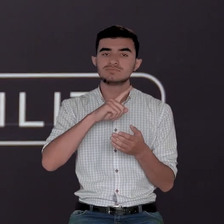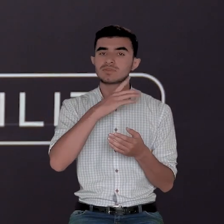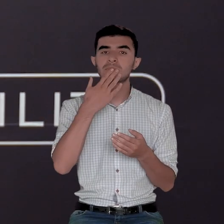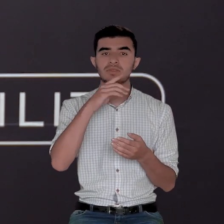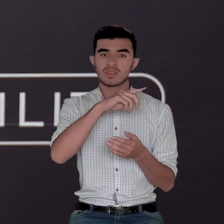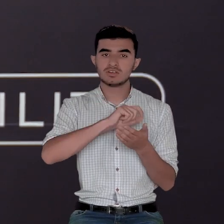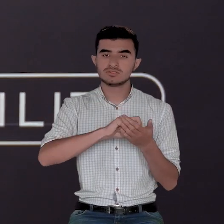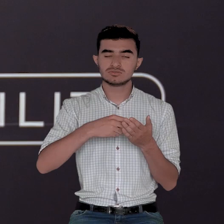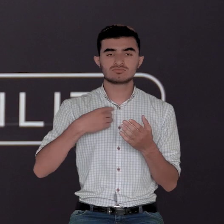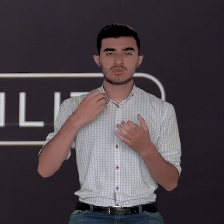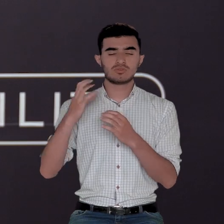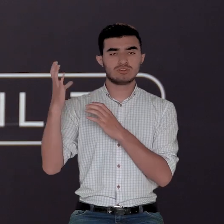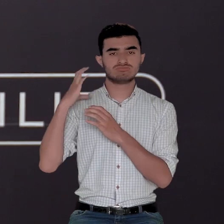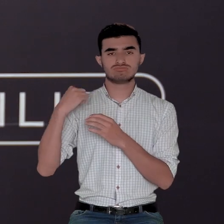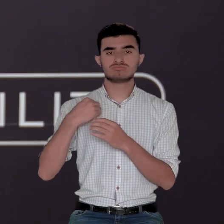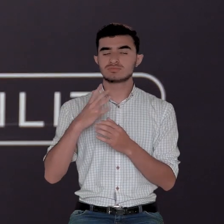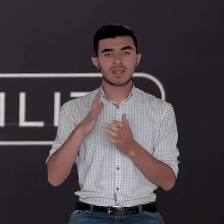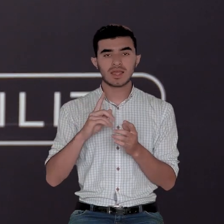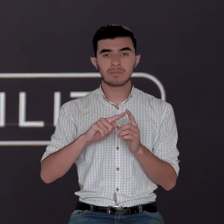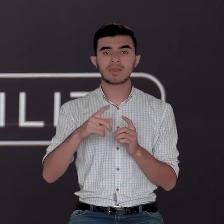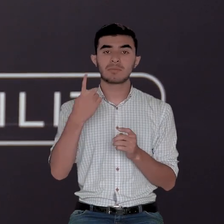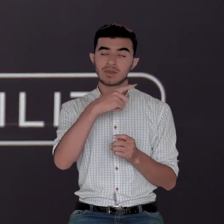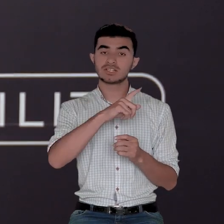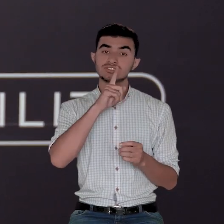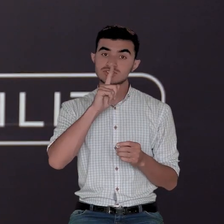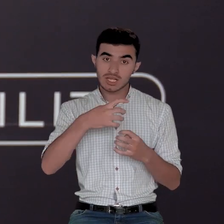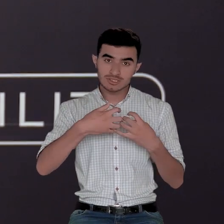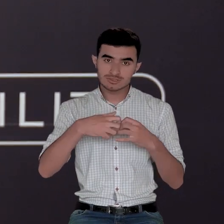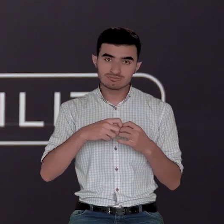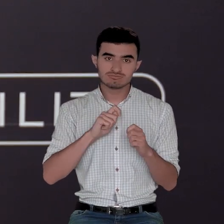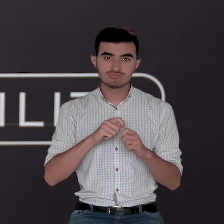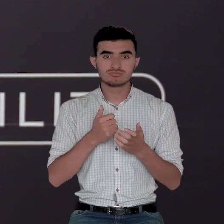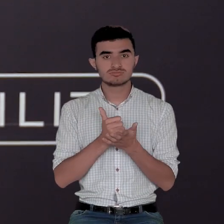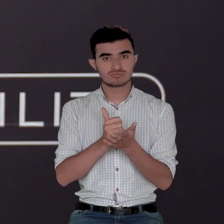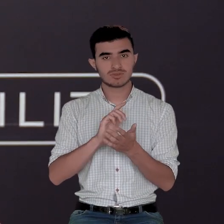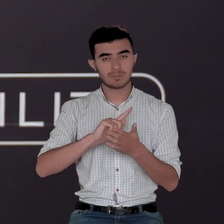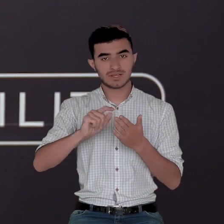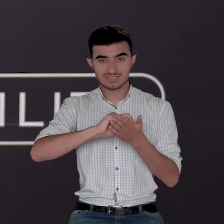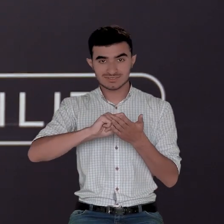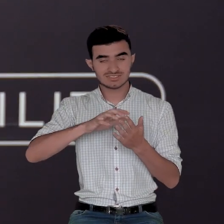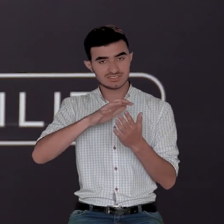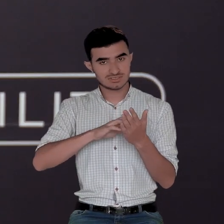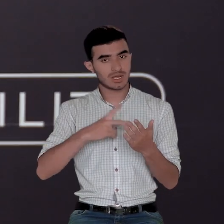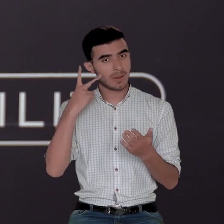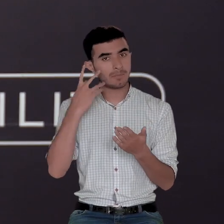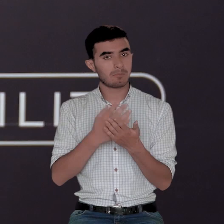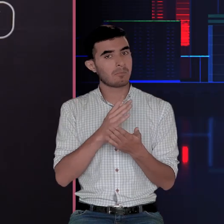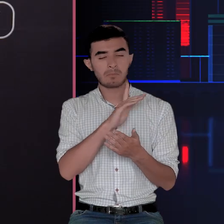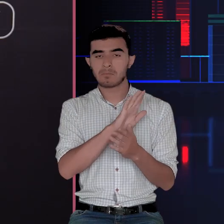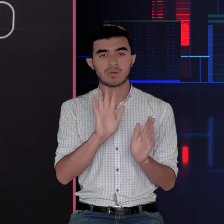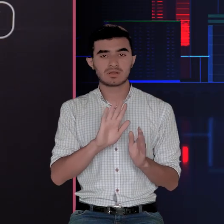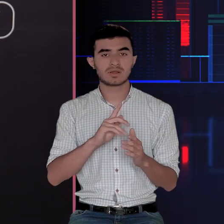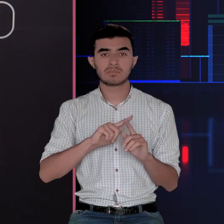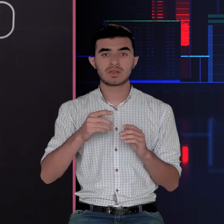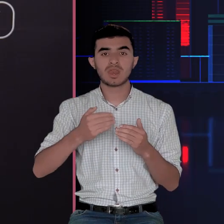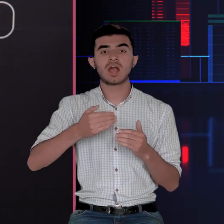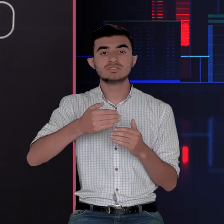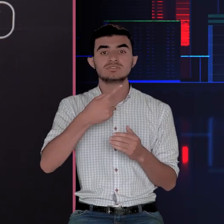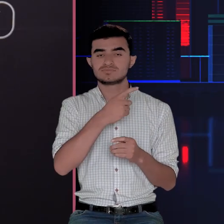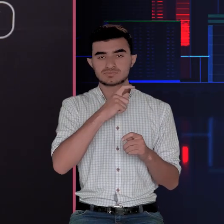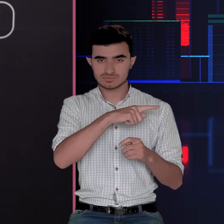written record himself, because he was more interested in the practice of things rather than the academic part of things. Later